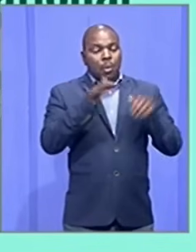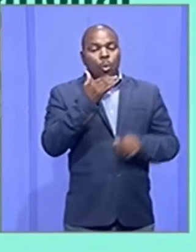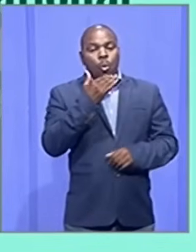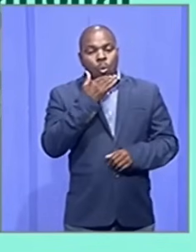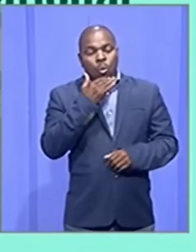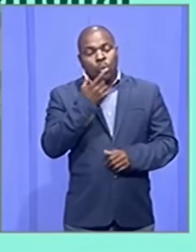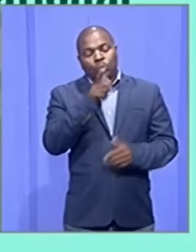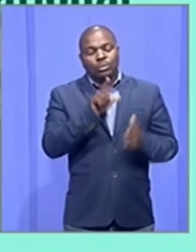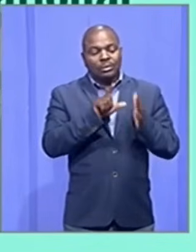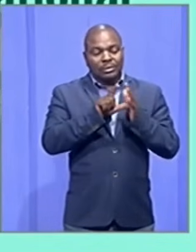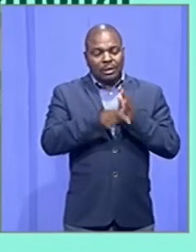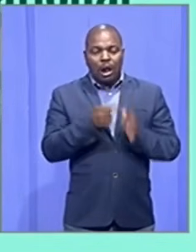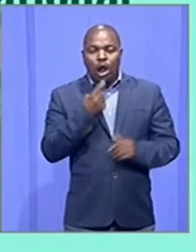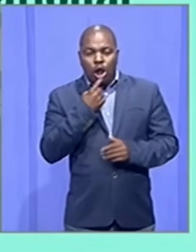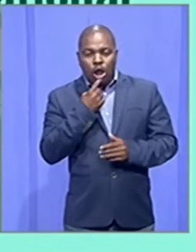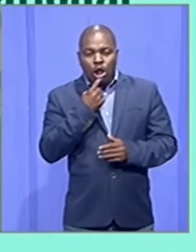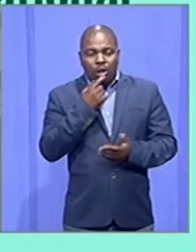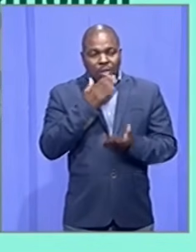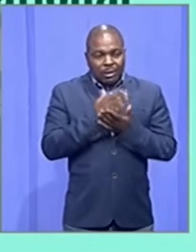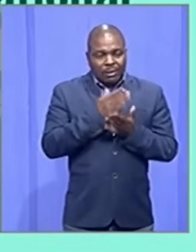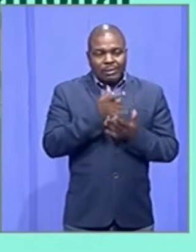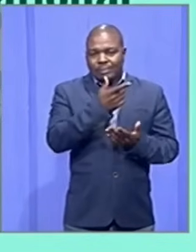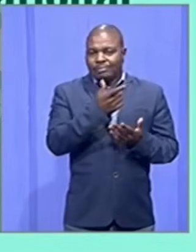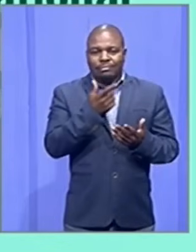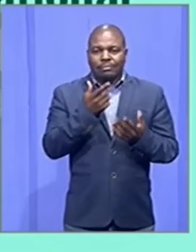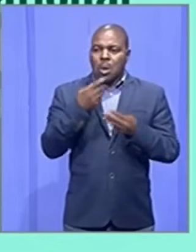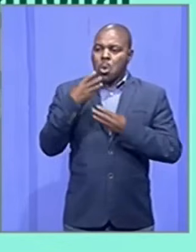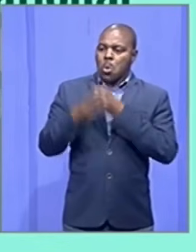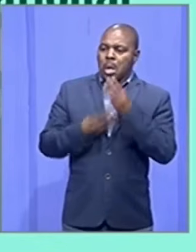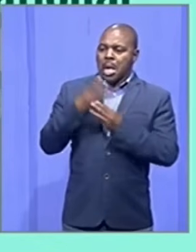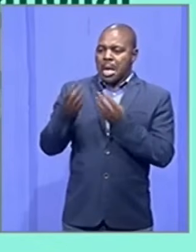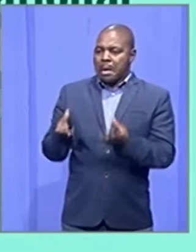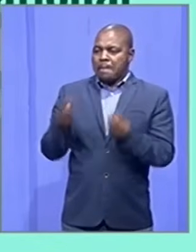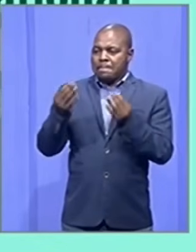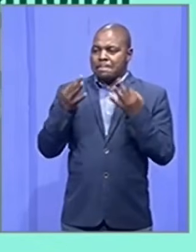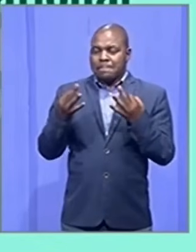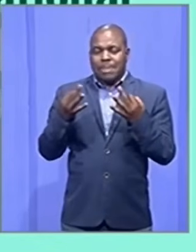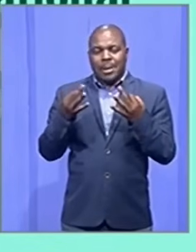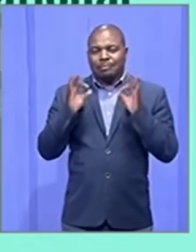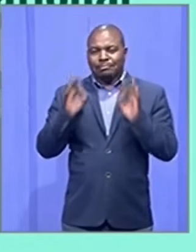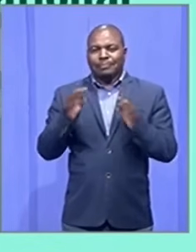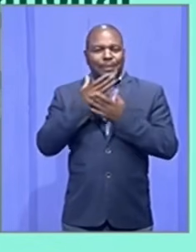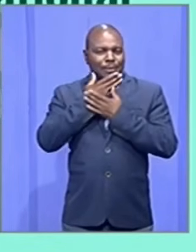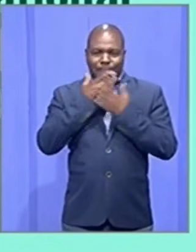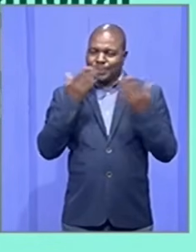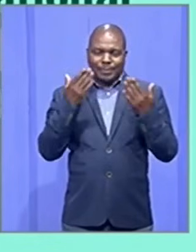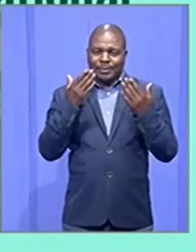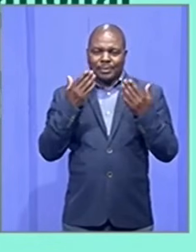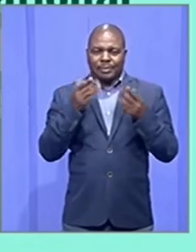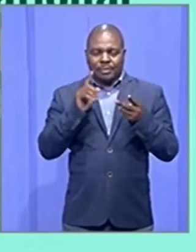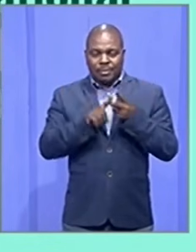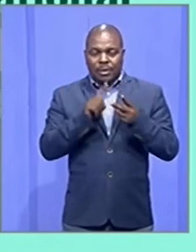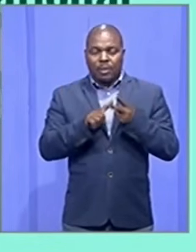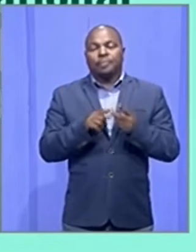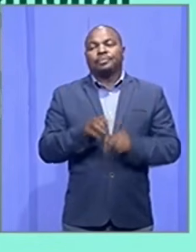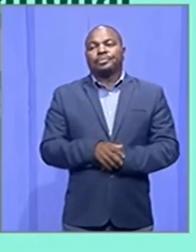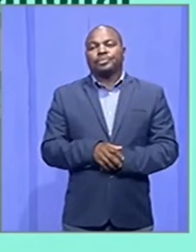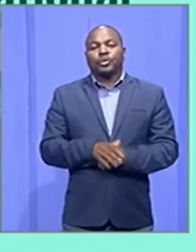boheleya ke a latelang ha ba kgone go bona ditiro tse di tshwanetseng be ka rona batho ba re senang boheleya ebile mo meberekong